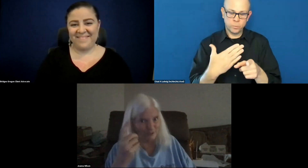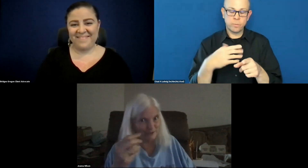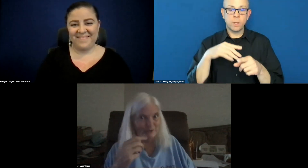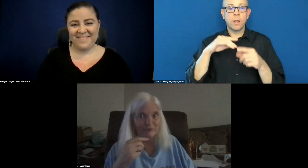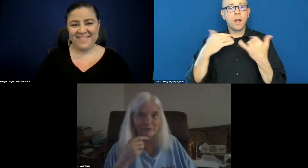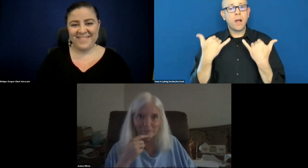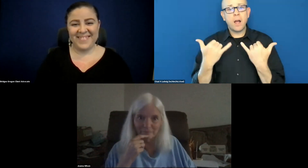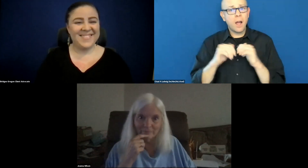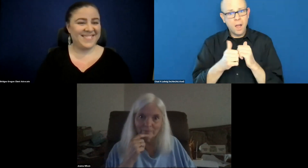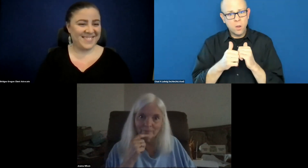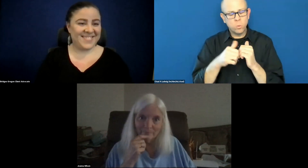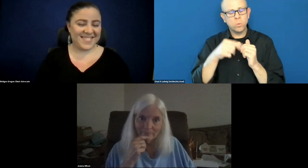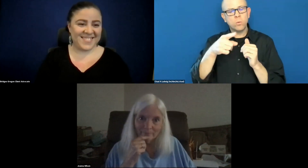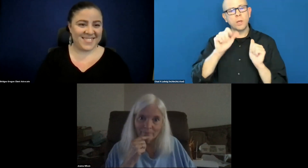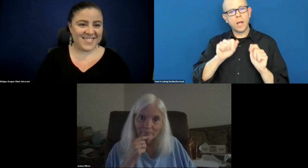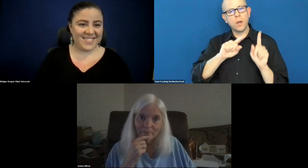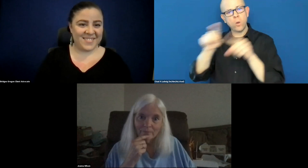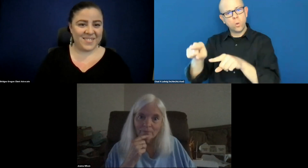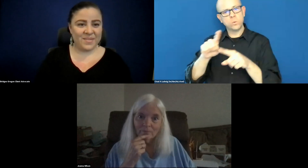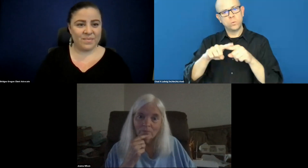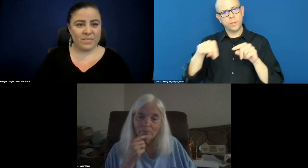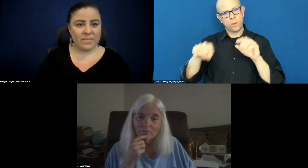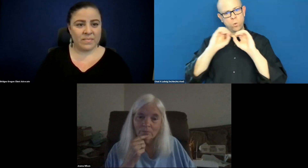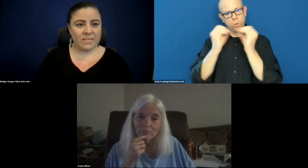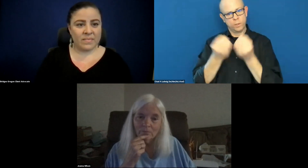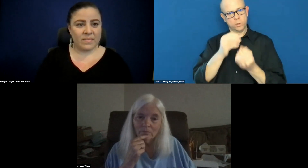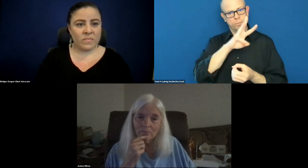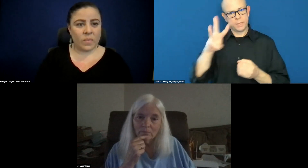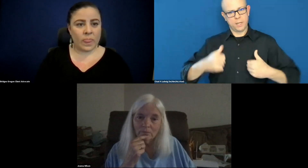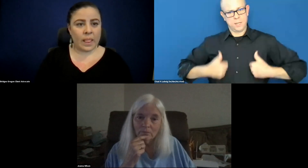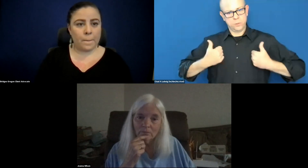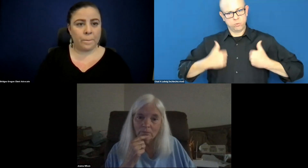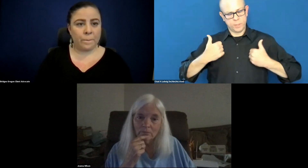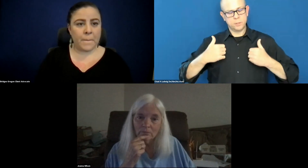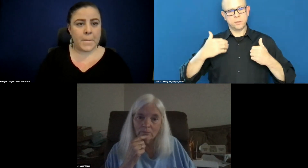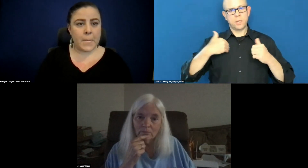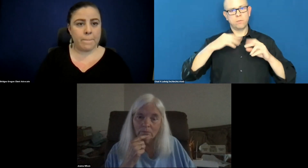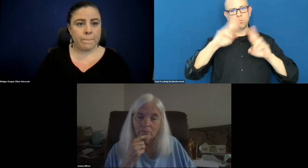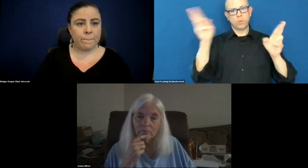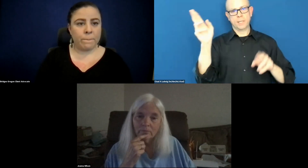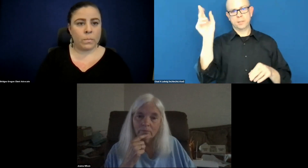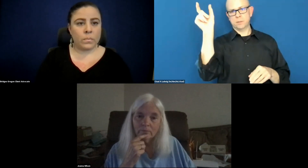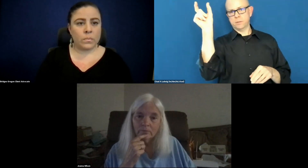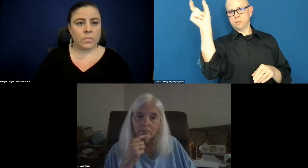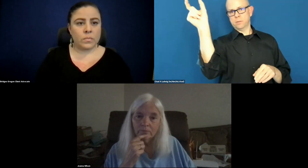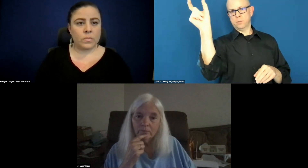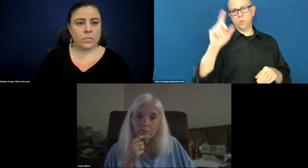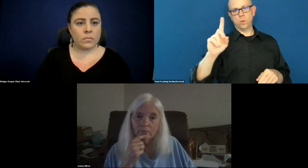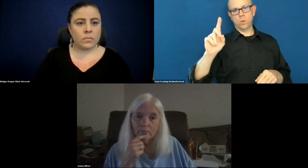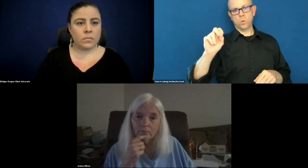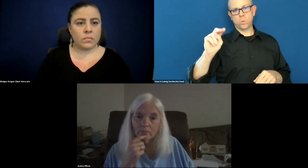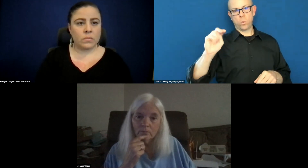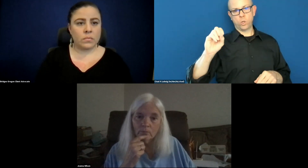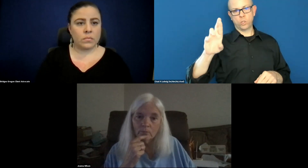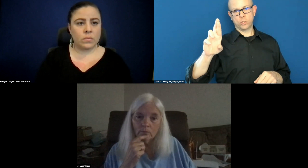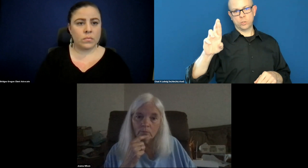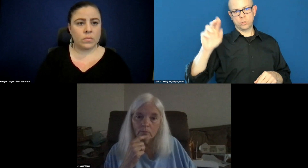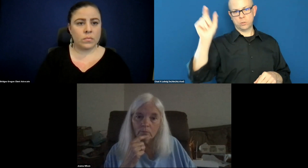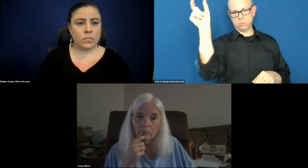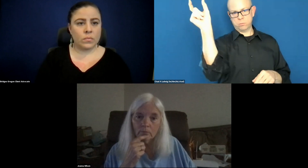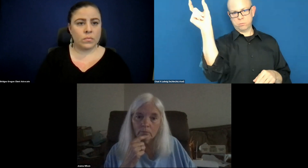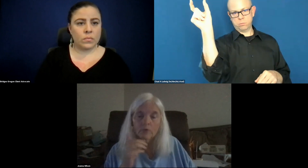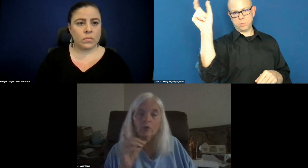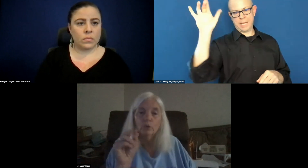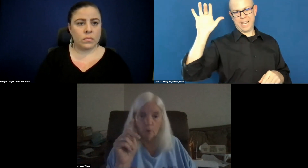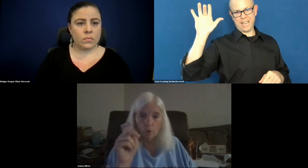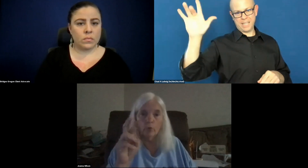Yes, thank you. We're Yes. really excited about trying to get those online donations going. I'll give you the web address at the end, and when you click